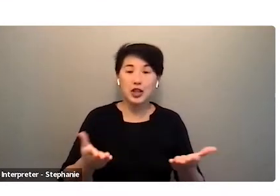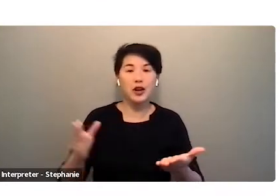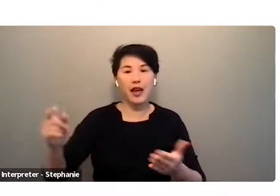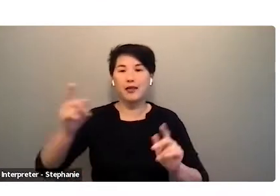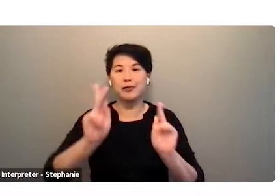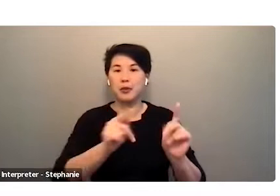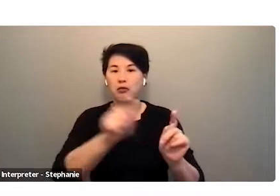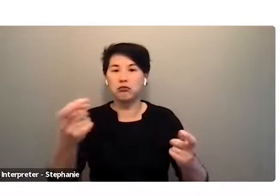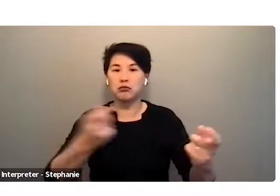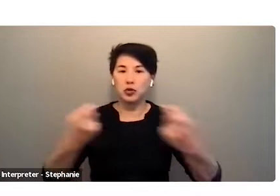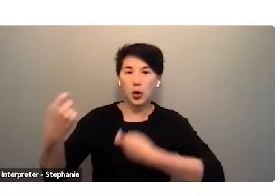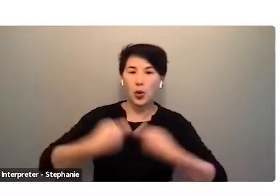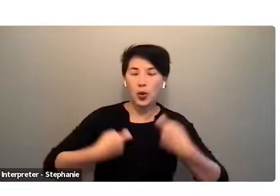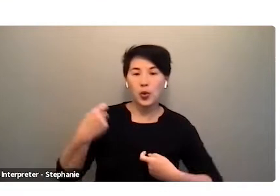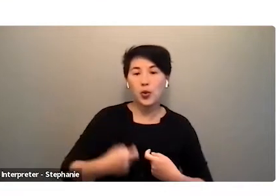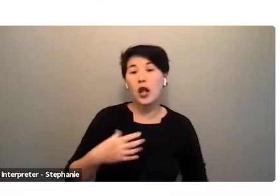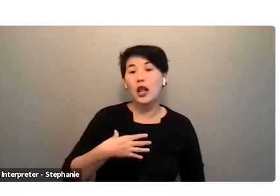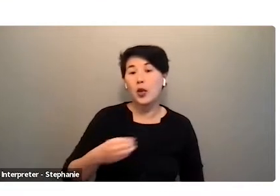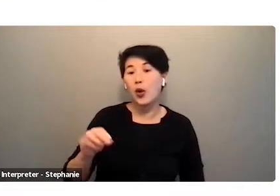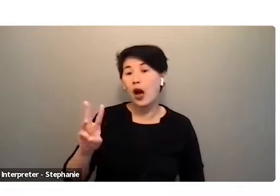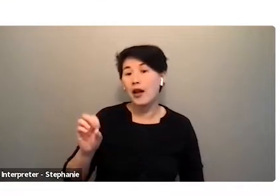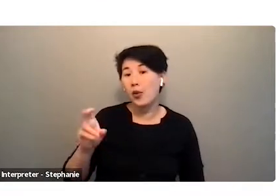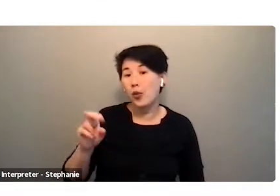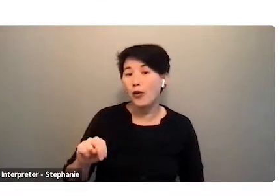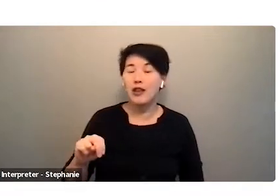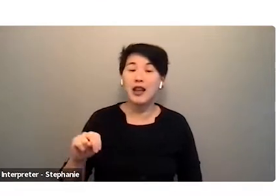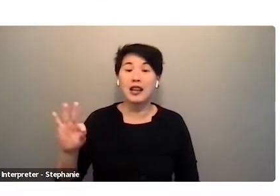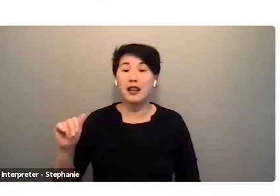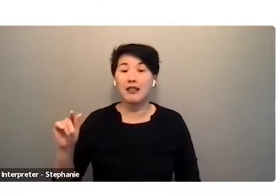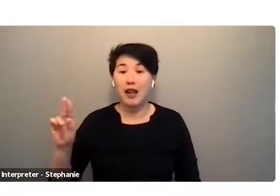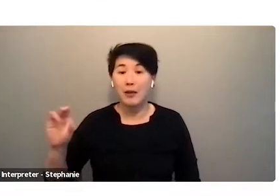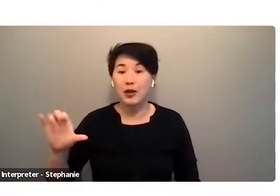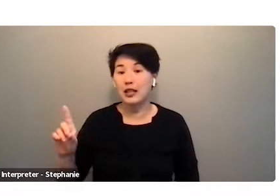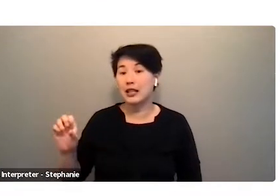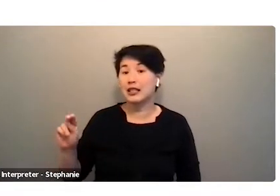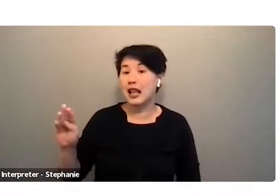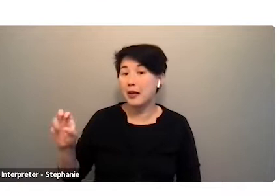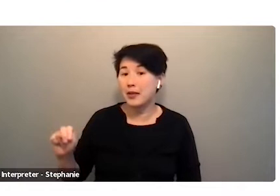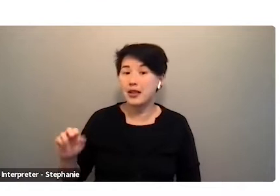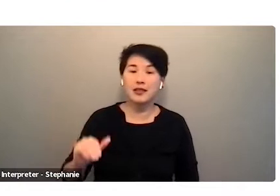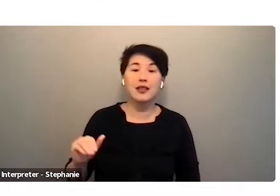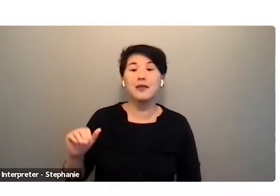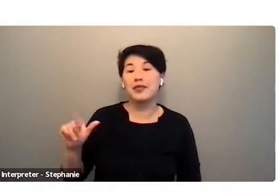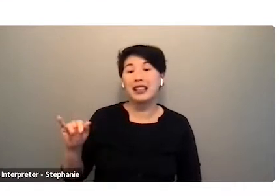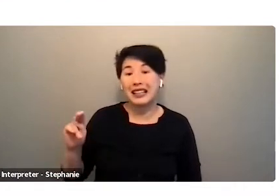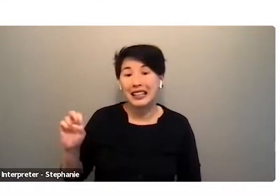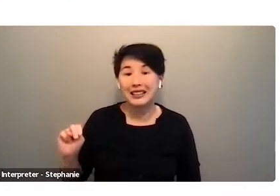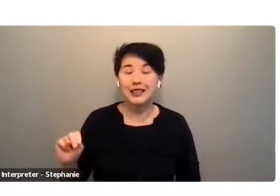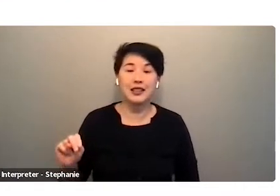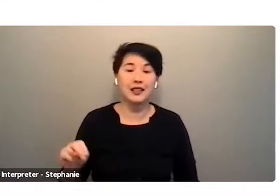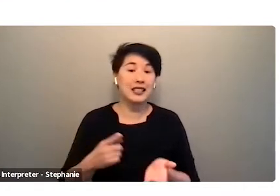like white woven fabric, denim, red linen fabric. A lot of the times I used